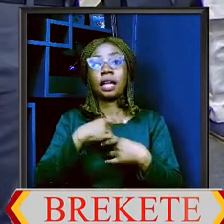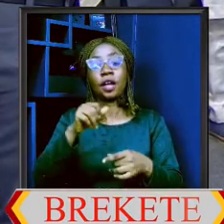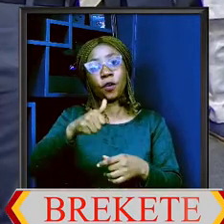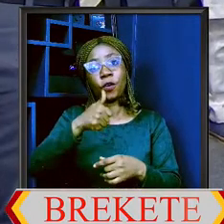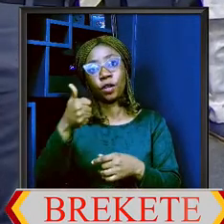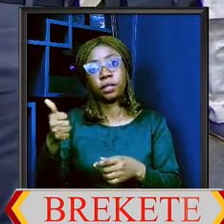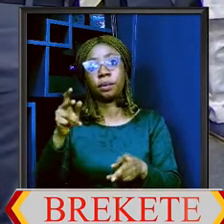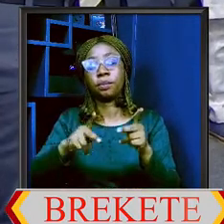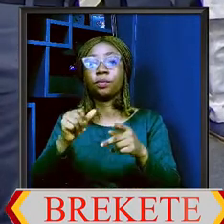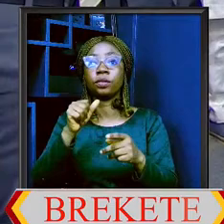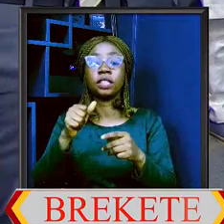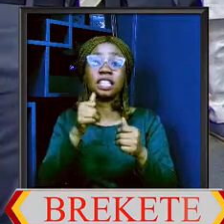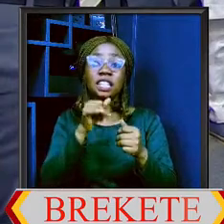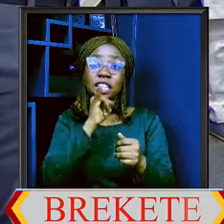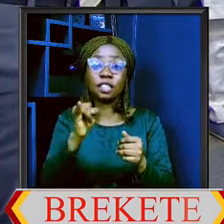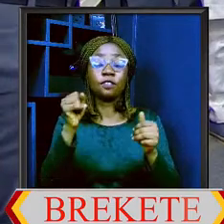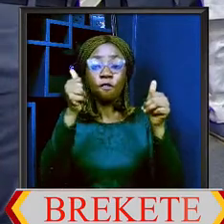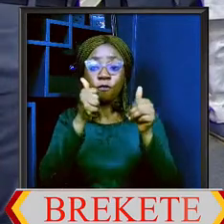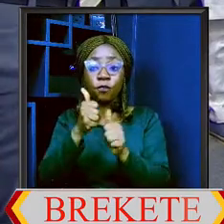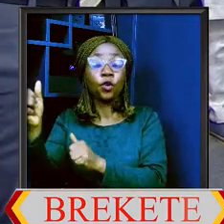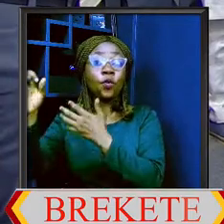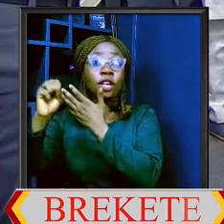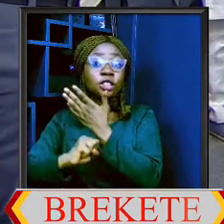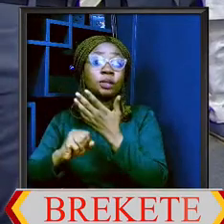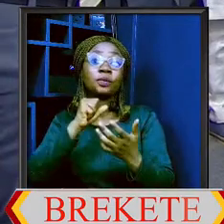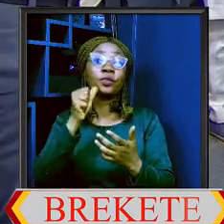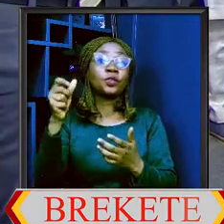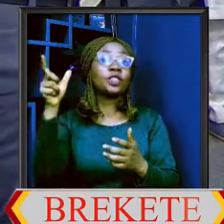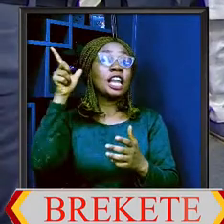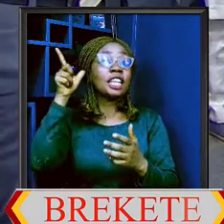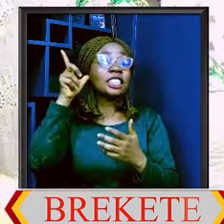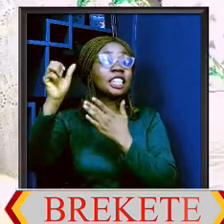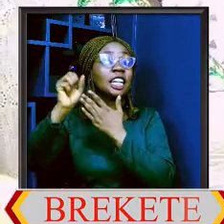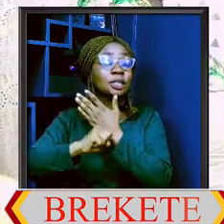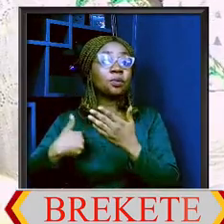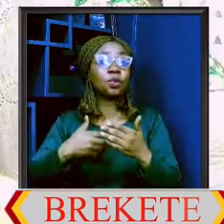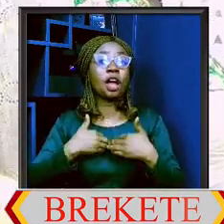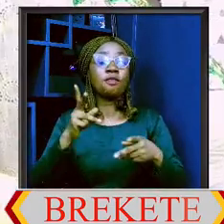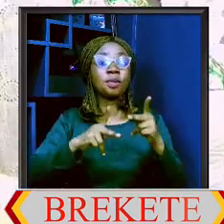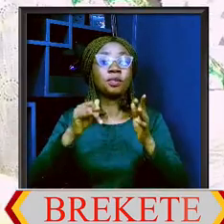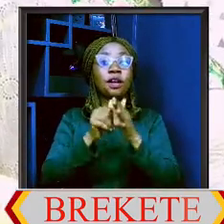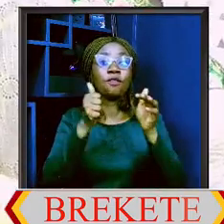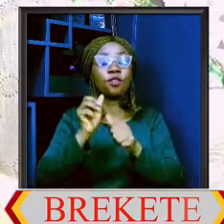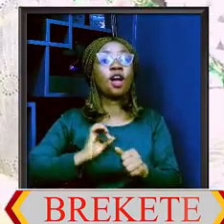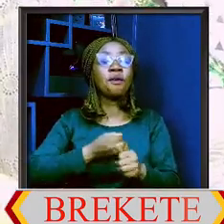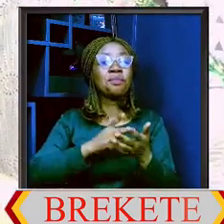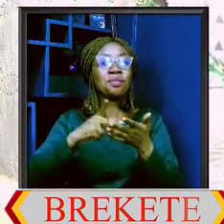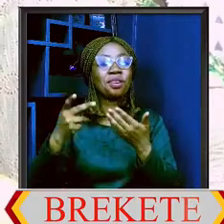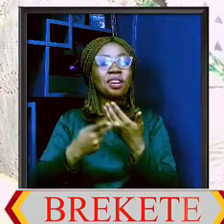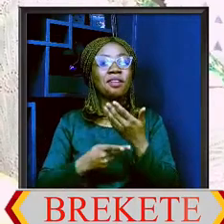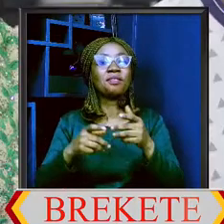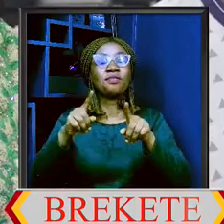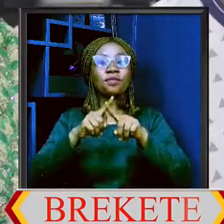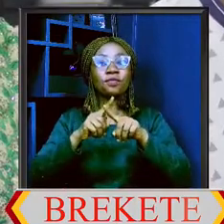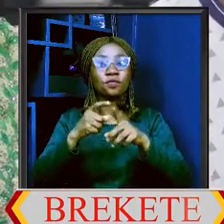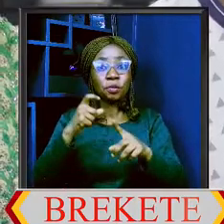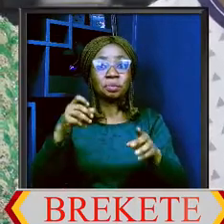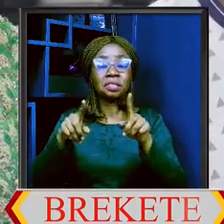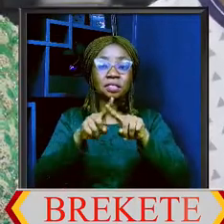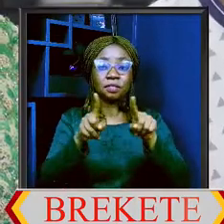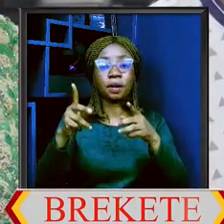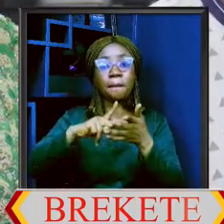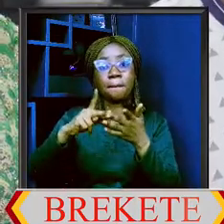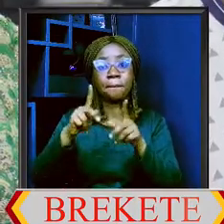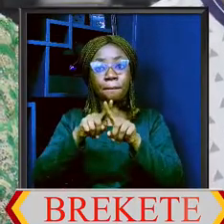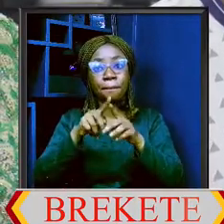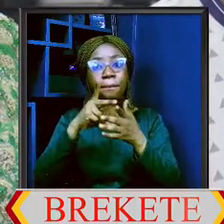followership not listenership we have people that follow our program from different parts of the world when it's midnight they